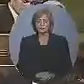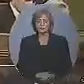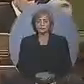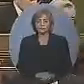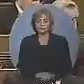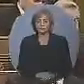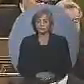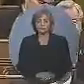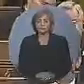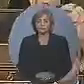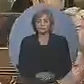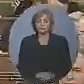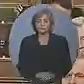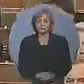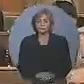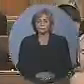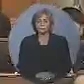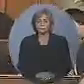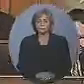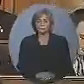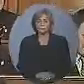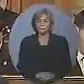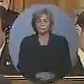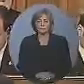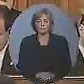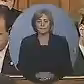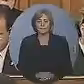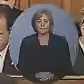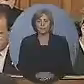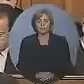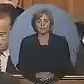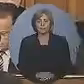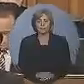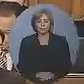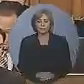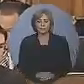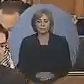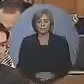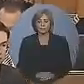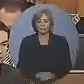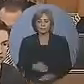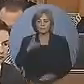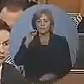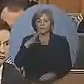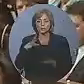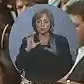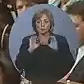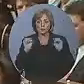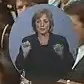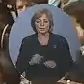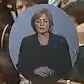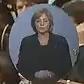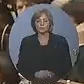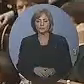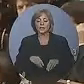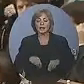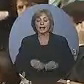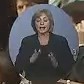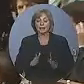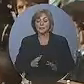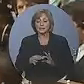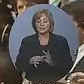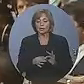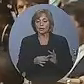Order. The Honourable Government House Leader. Thank you very much, Mr. Speaker. The Minister of International Cooperation attended the